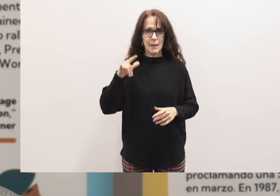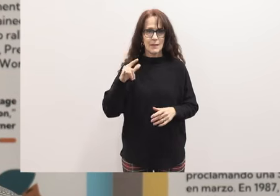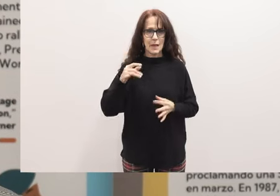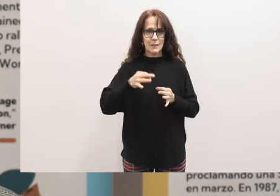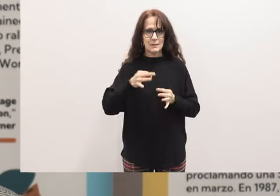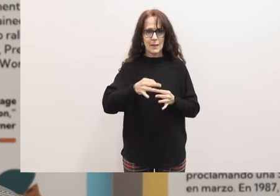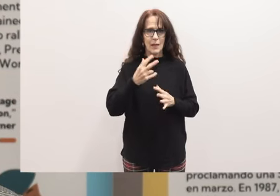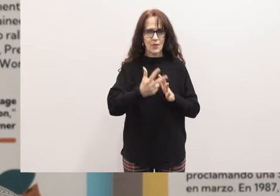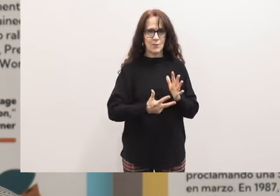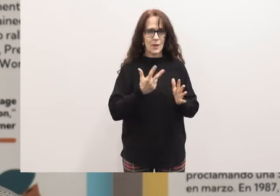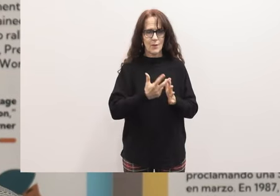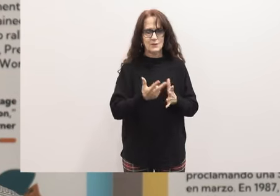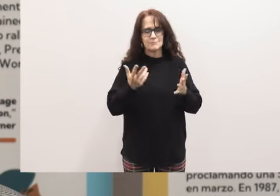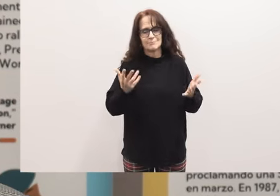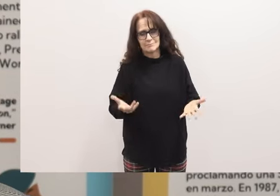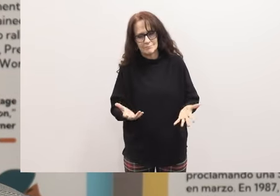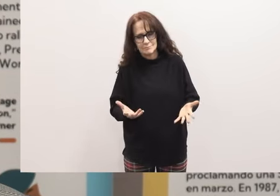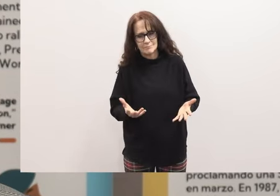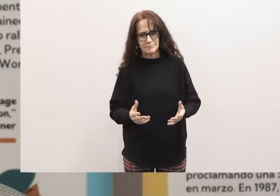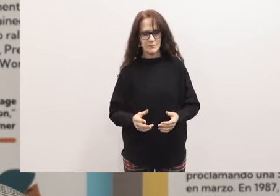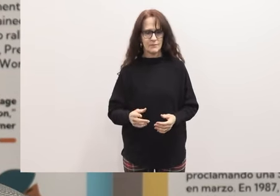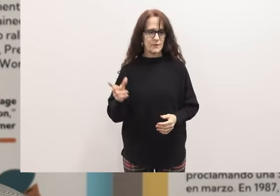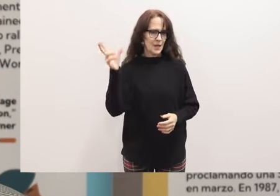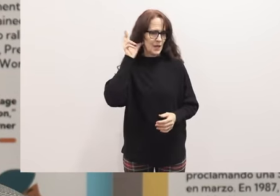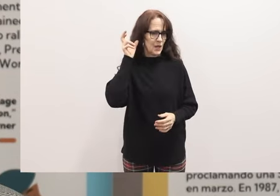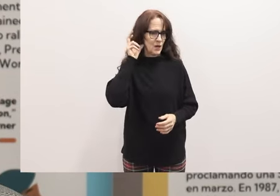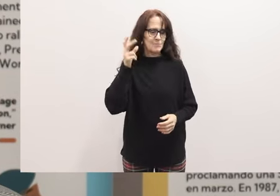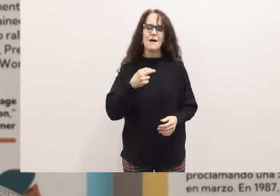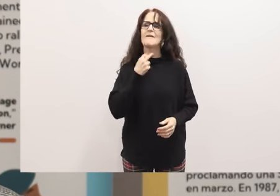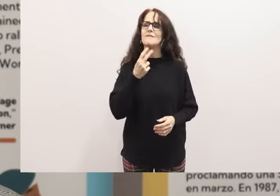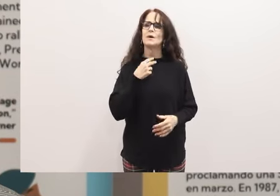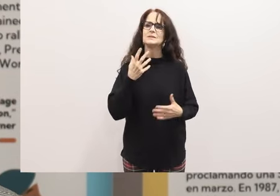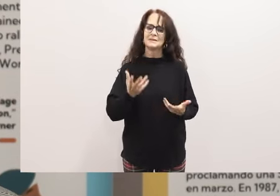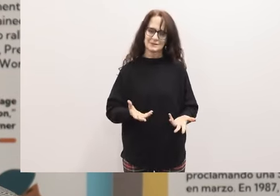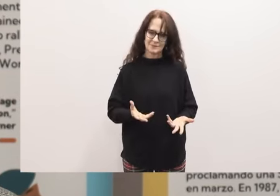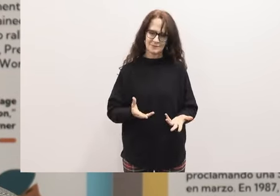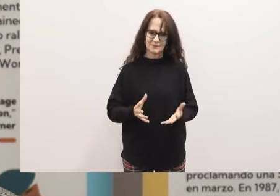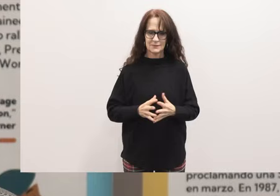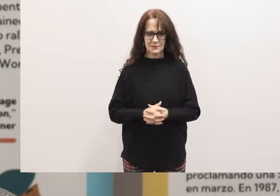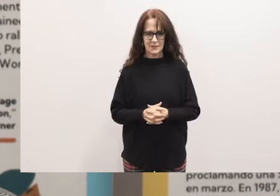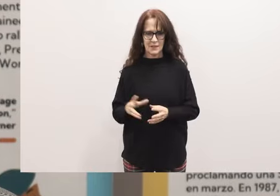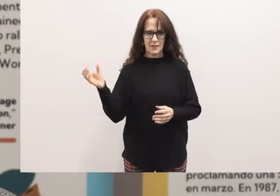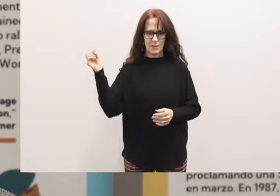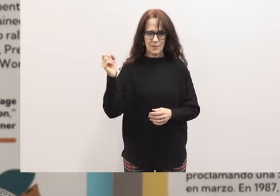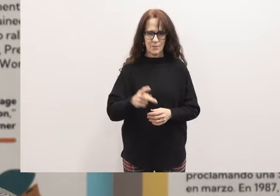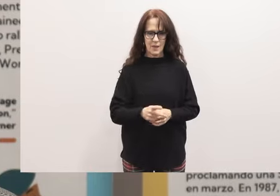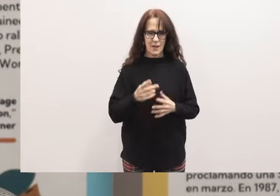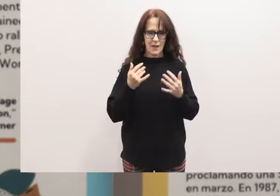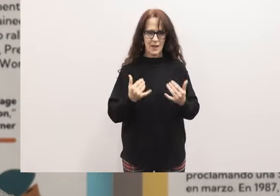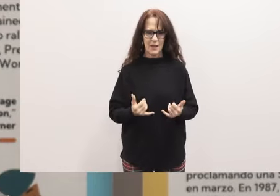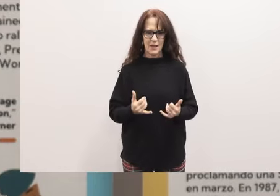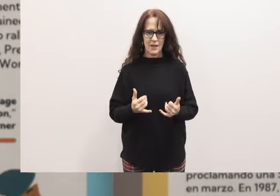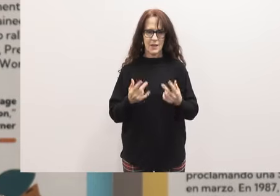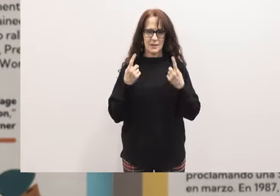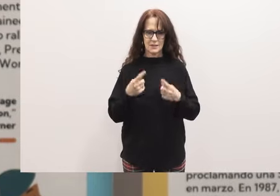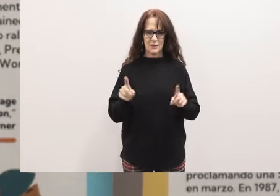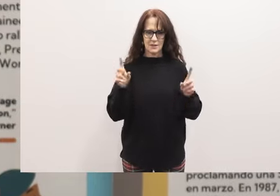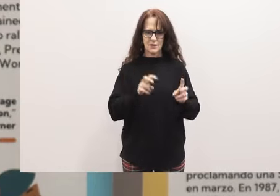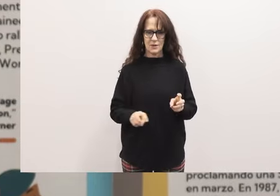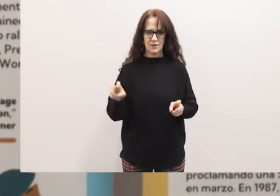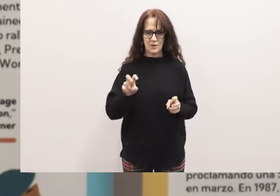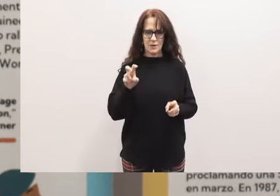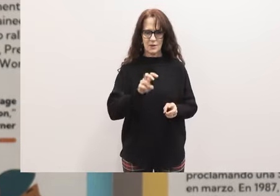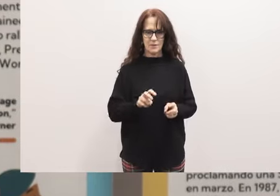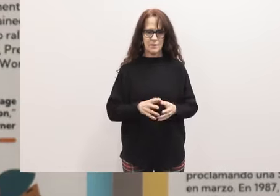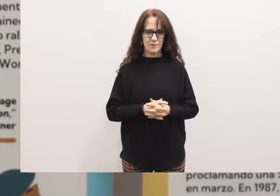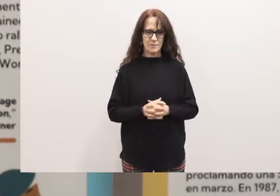but you can probably hear that in my voice. But we got back, and it was a very successful trip all the way around,